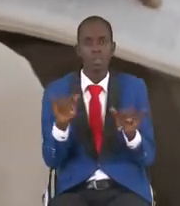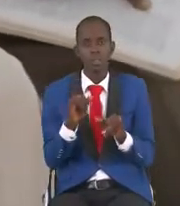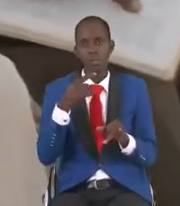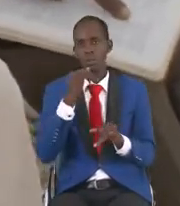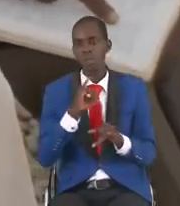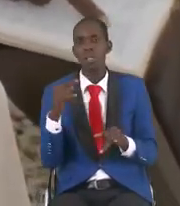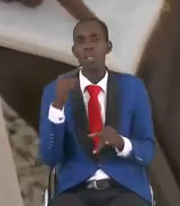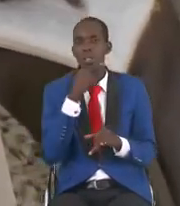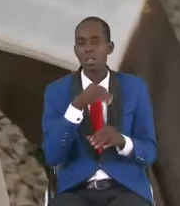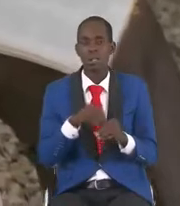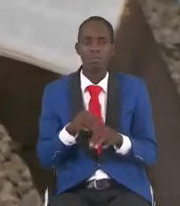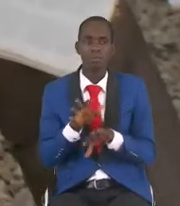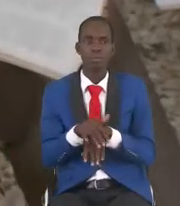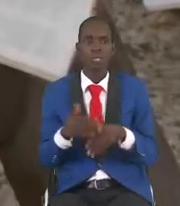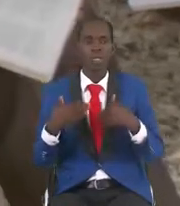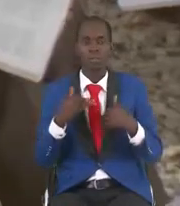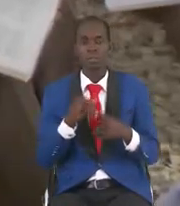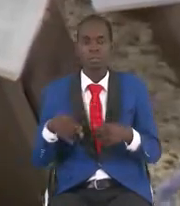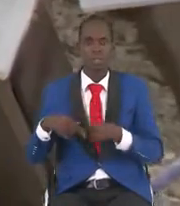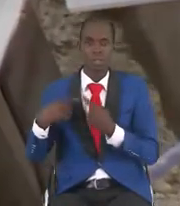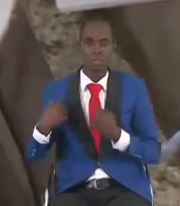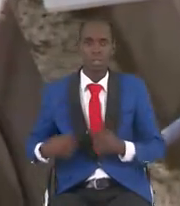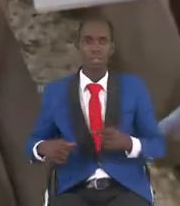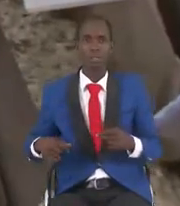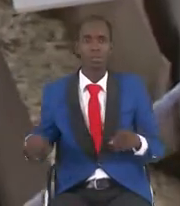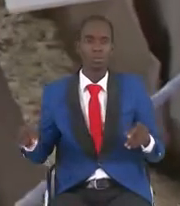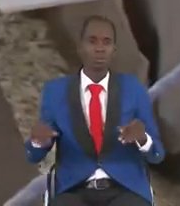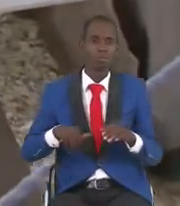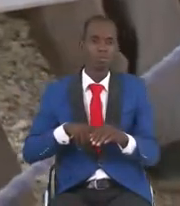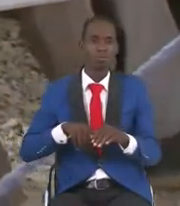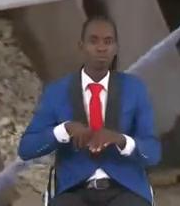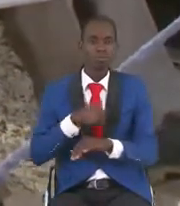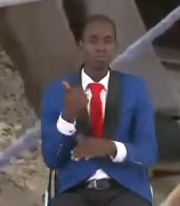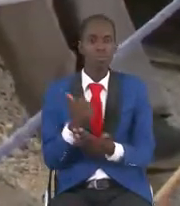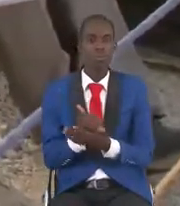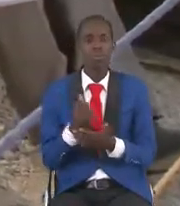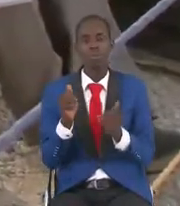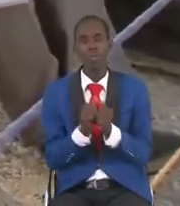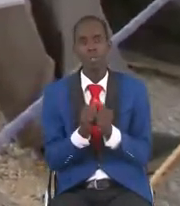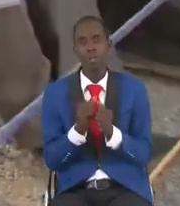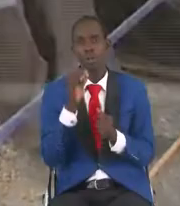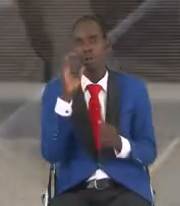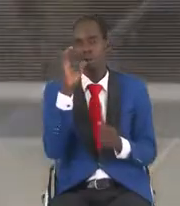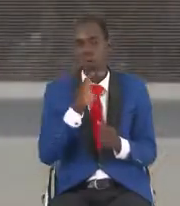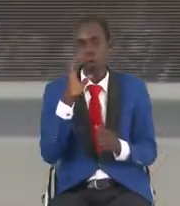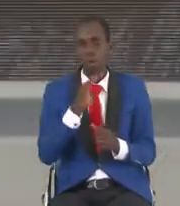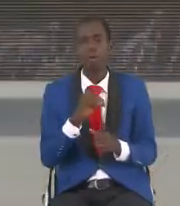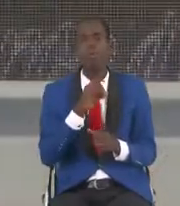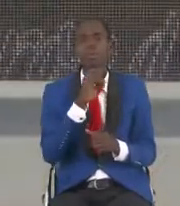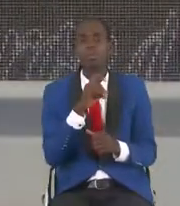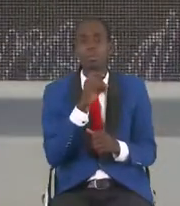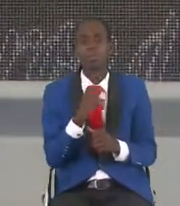hypocrisy, having their conscience seared with a hot iron. That's one stream of